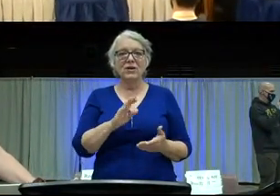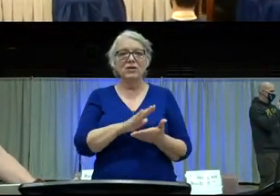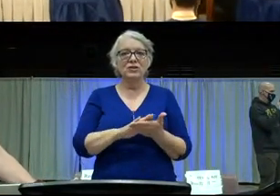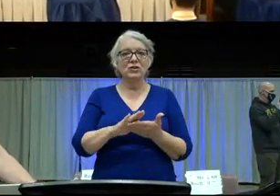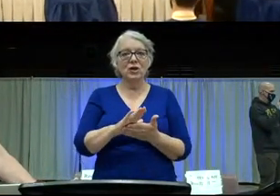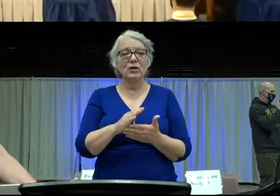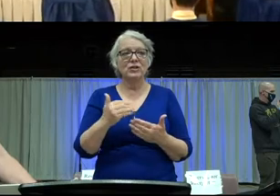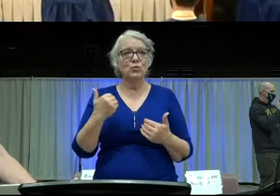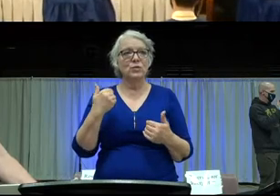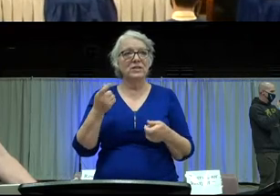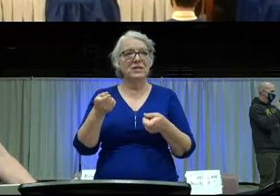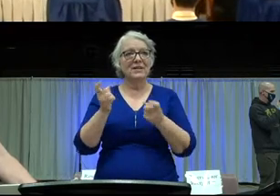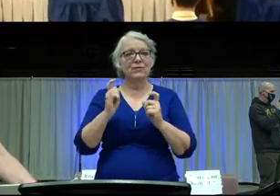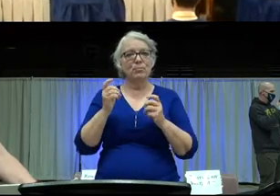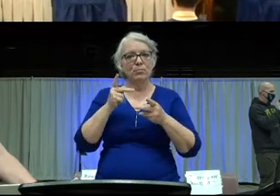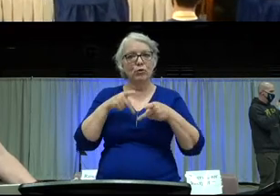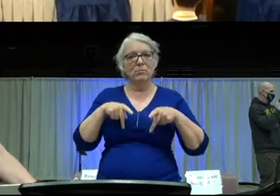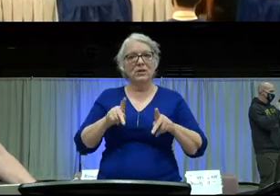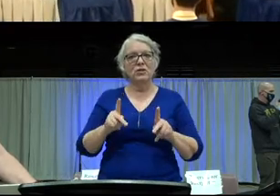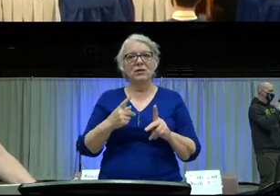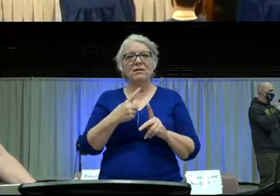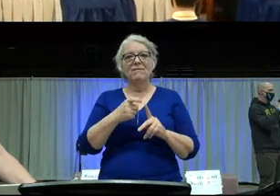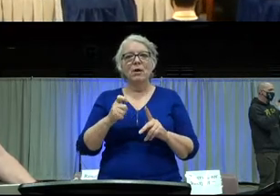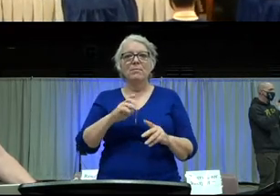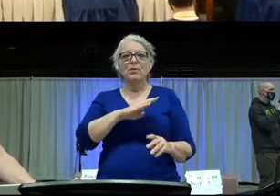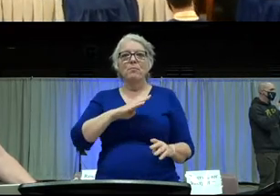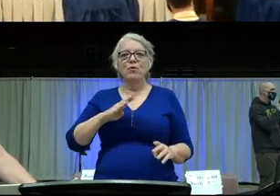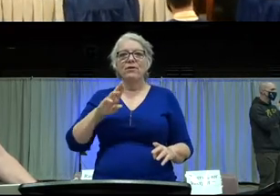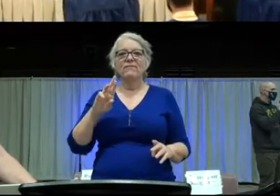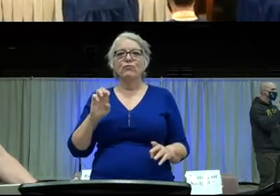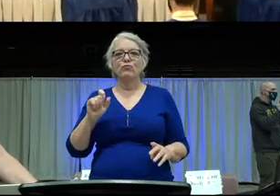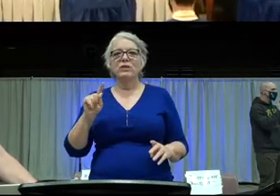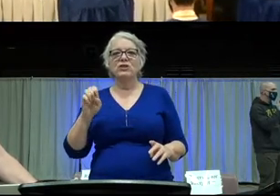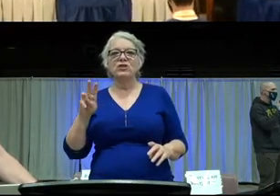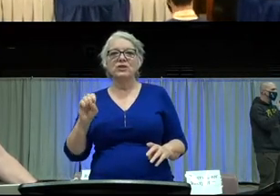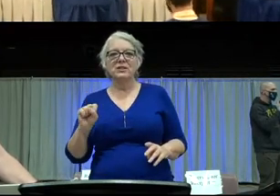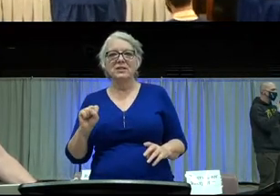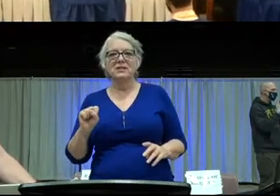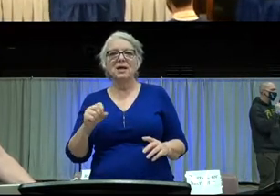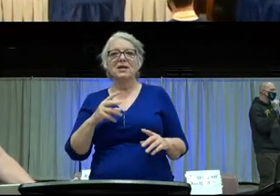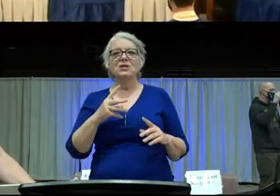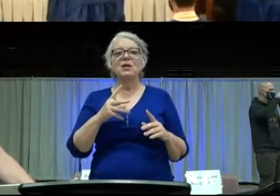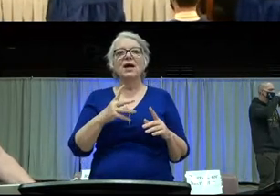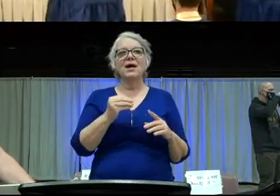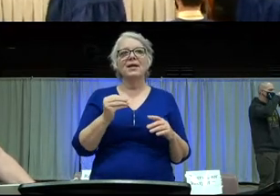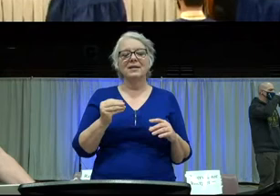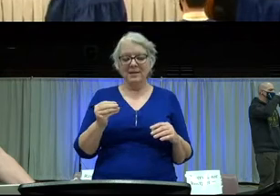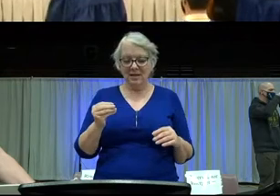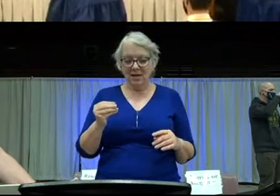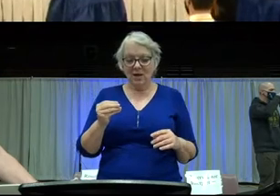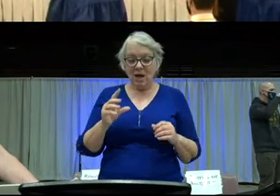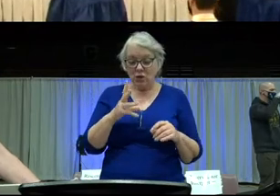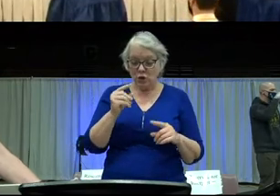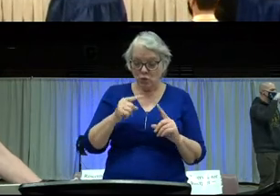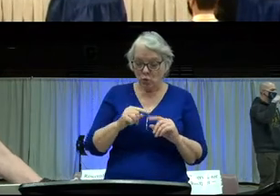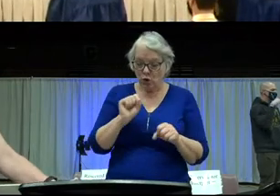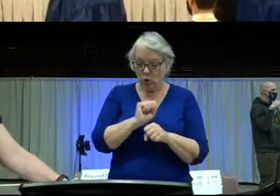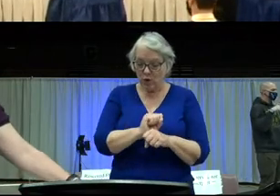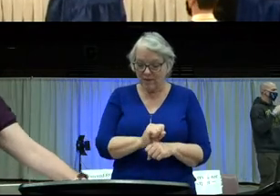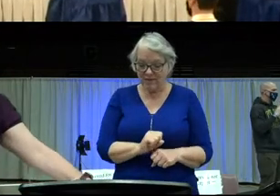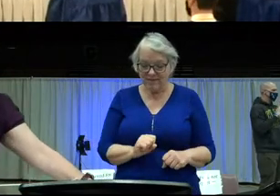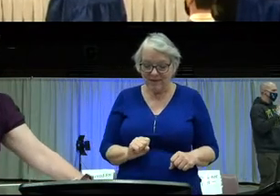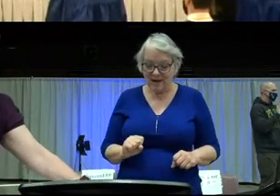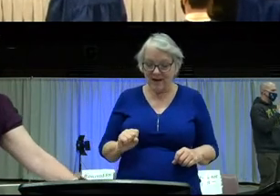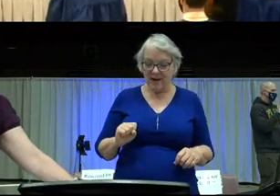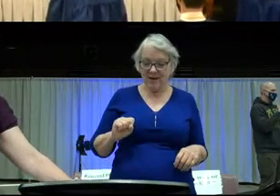Office of the Commissioner of Higher Education to work with the Great Falls Public Schools and other Montana high schools to offer